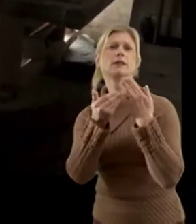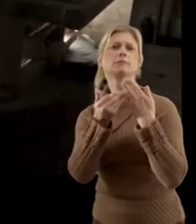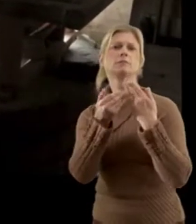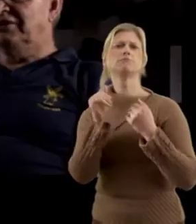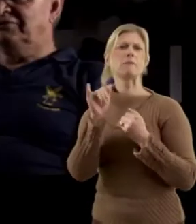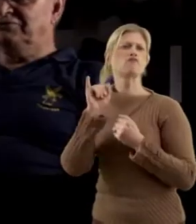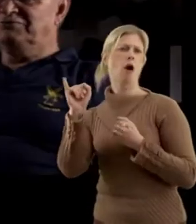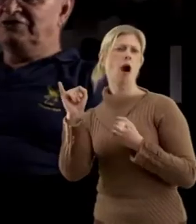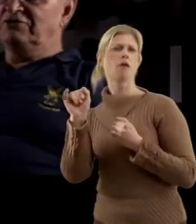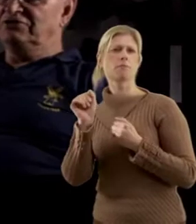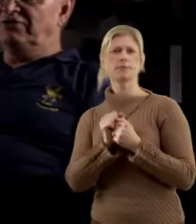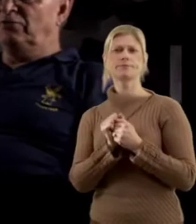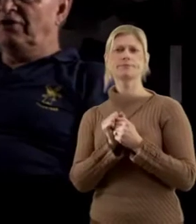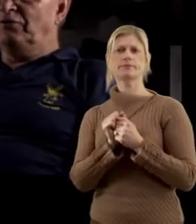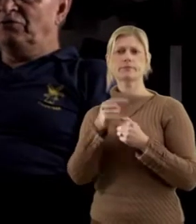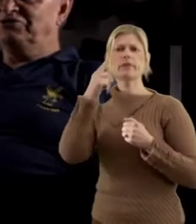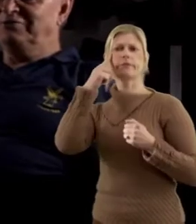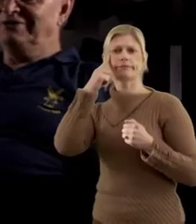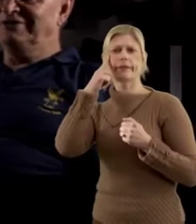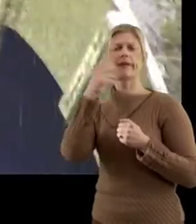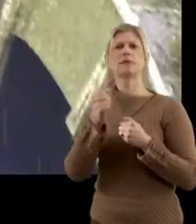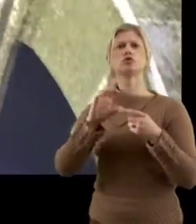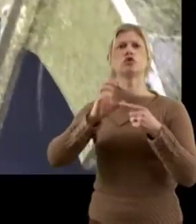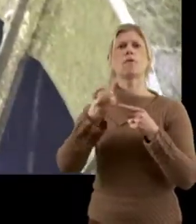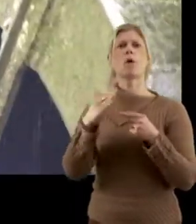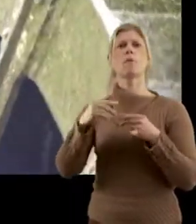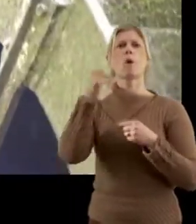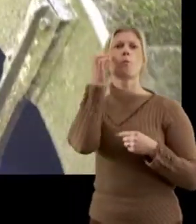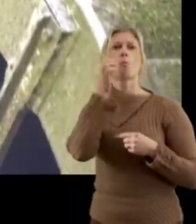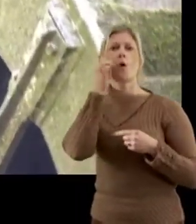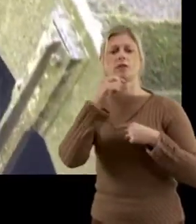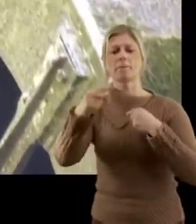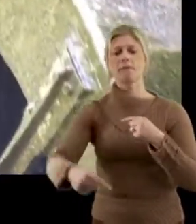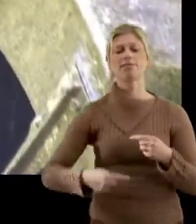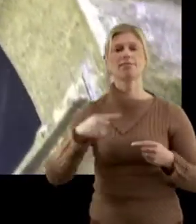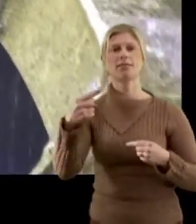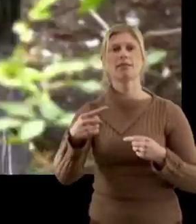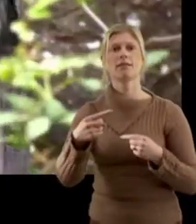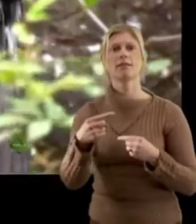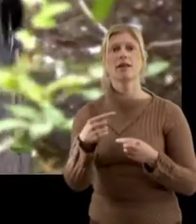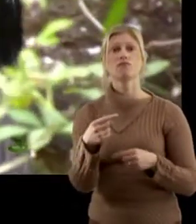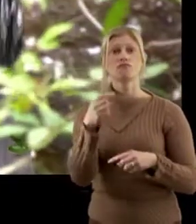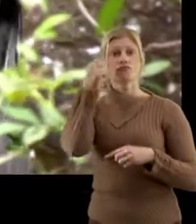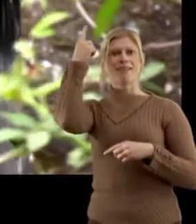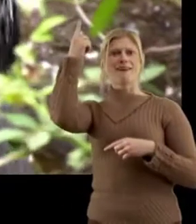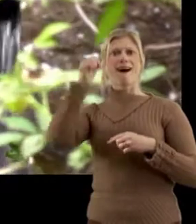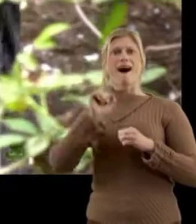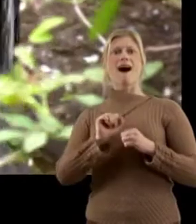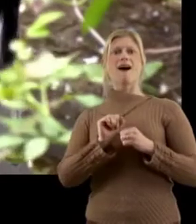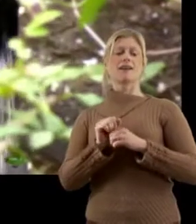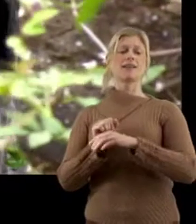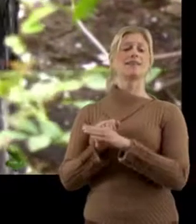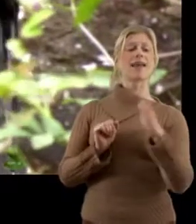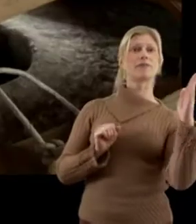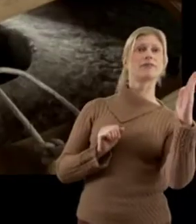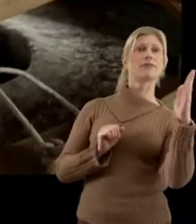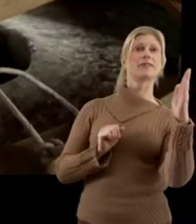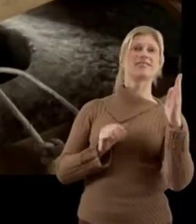theory is that he got hold of some stones off a water mill and realised to his horror that it was left-handed, so he had to build the mill